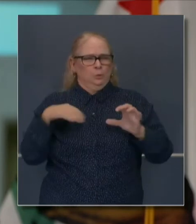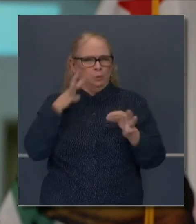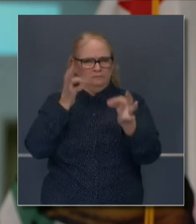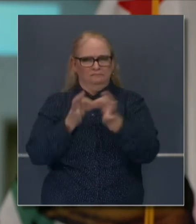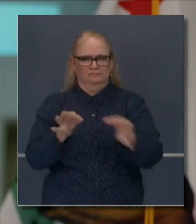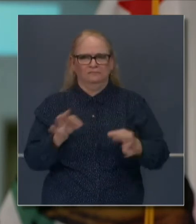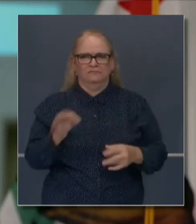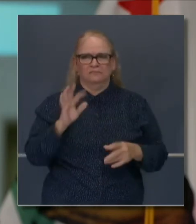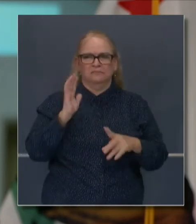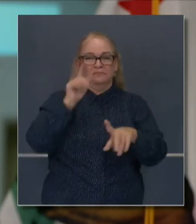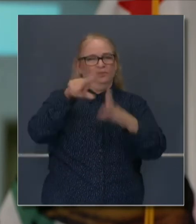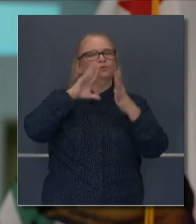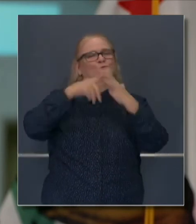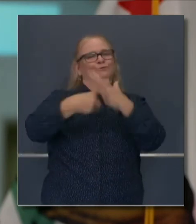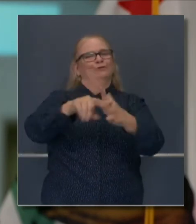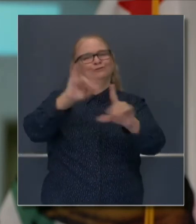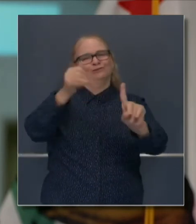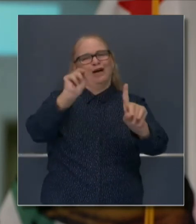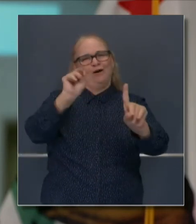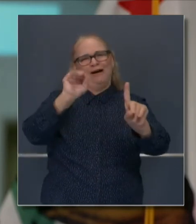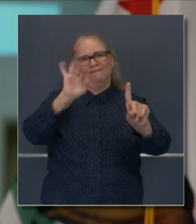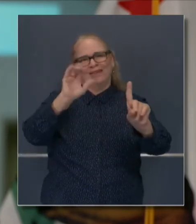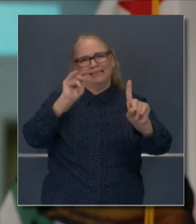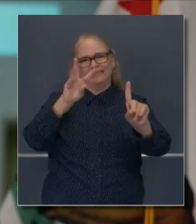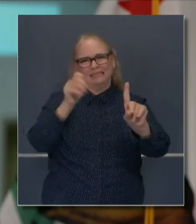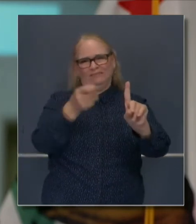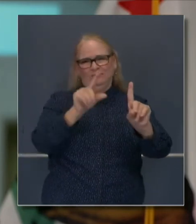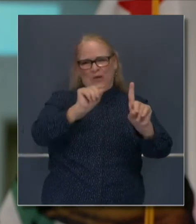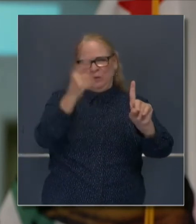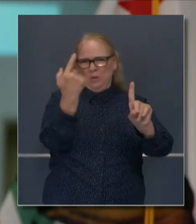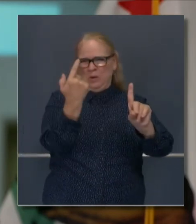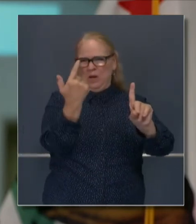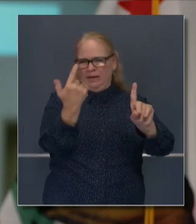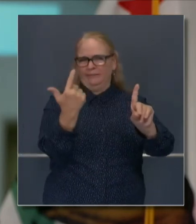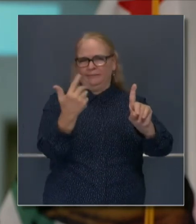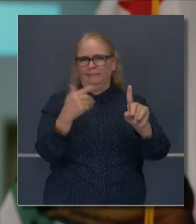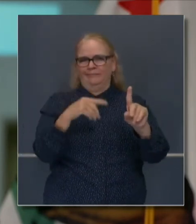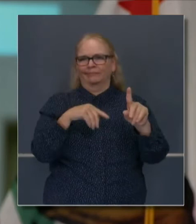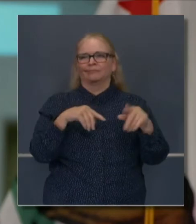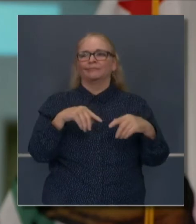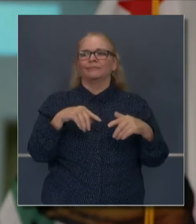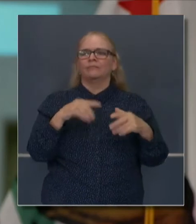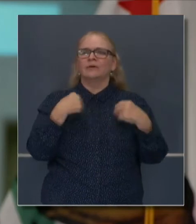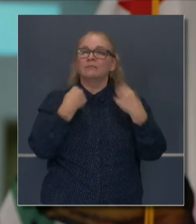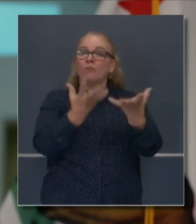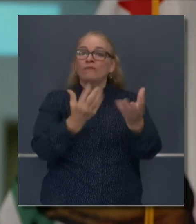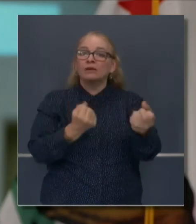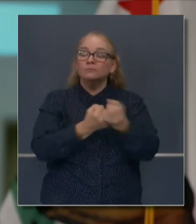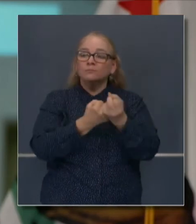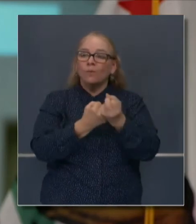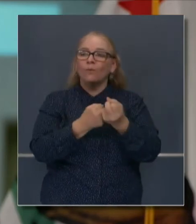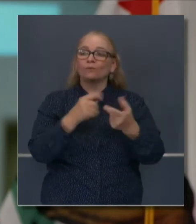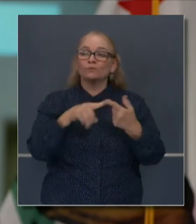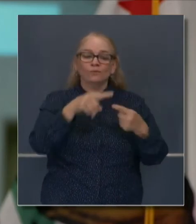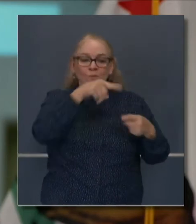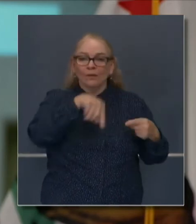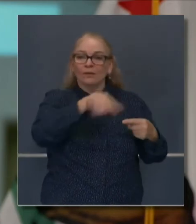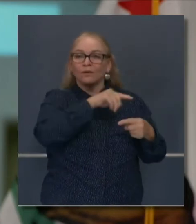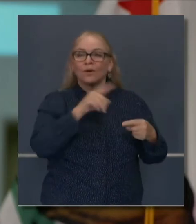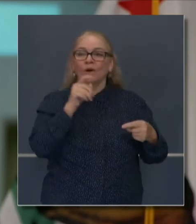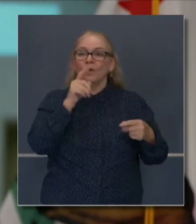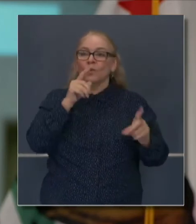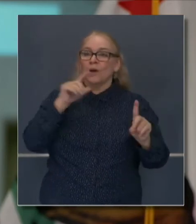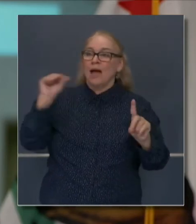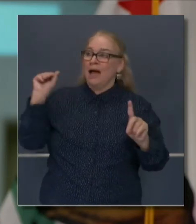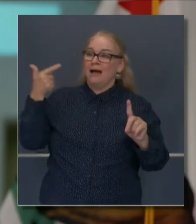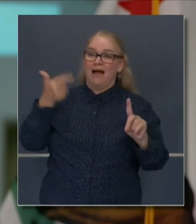January of the upcoming year is providing the support of the Attorney General's office by providing